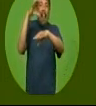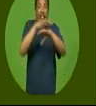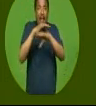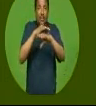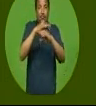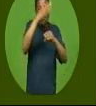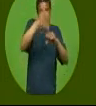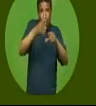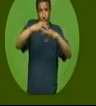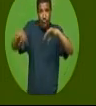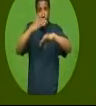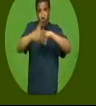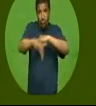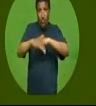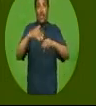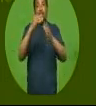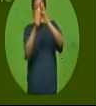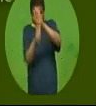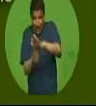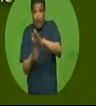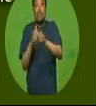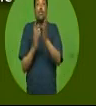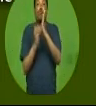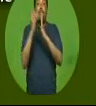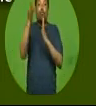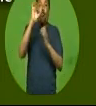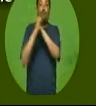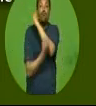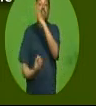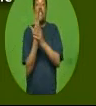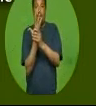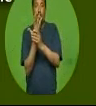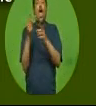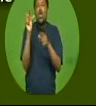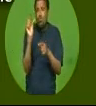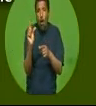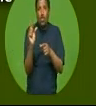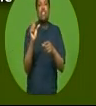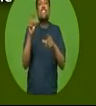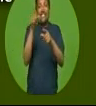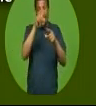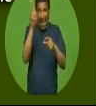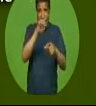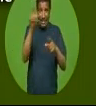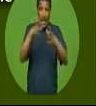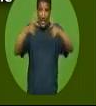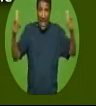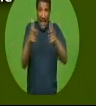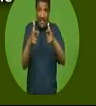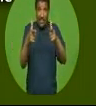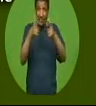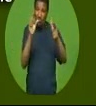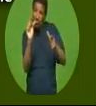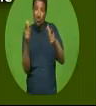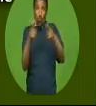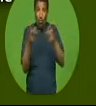the development of infrastructures. The small size holdings cannot employ